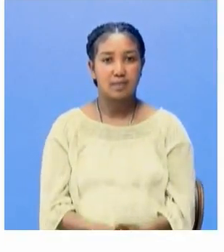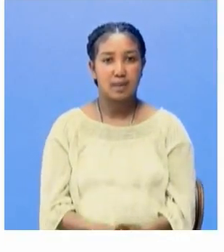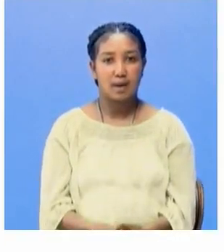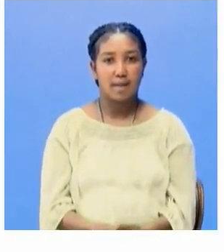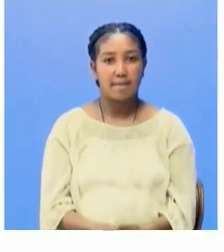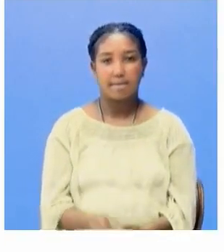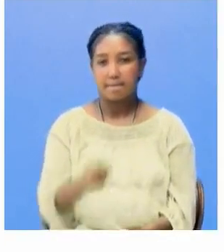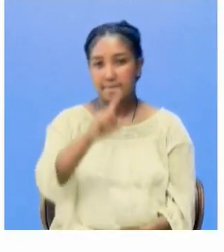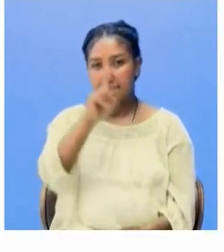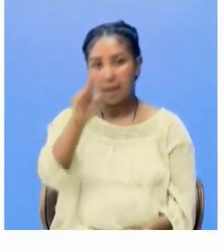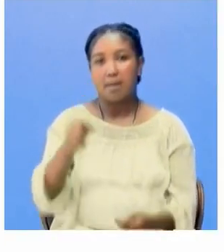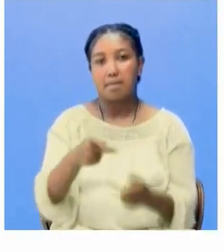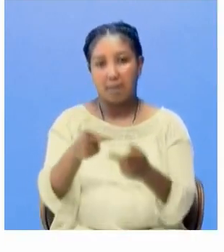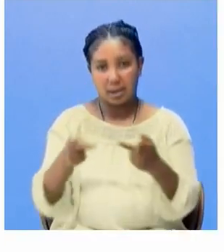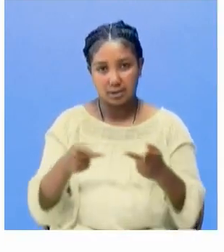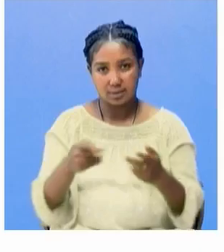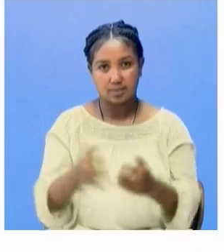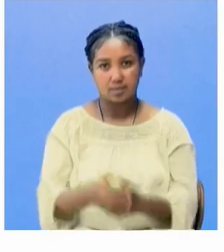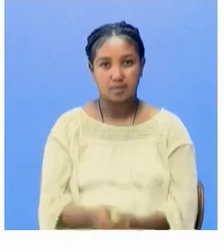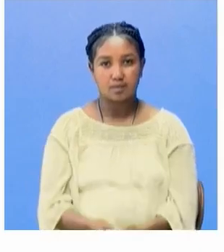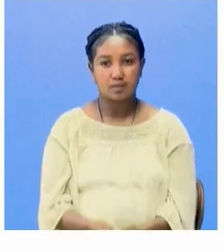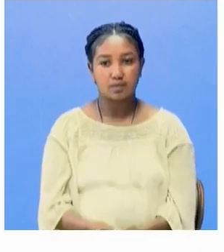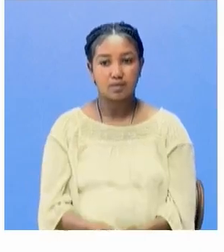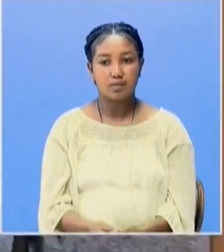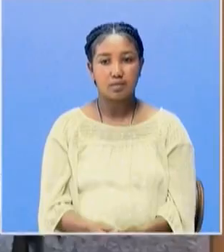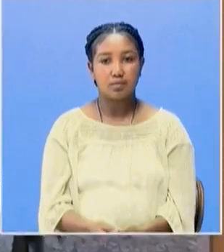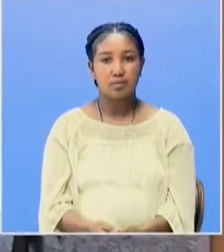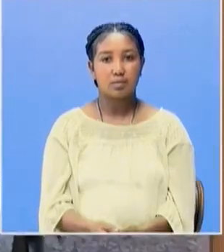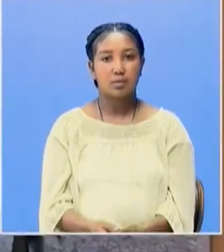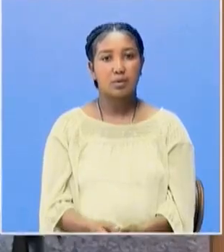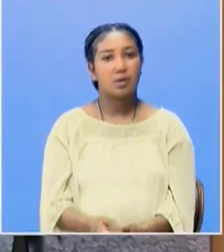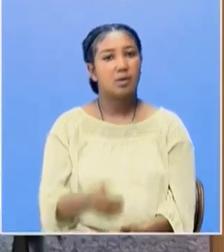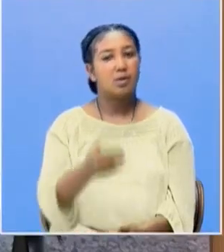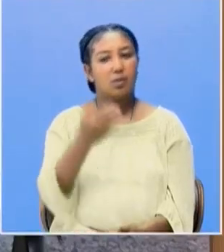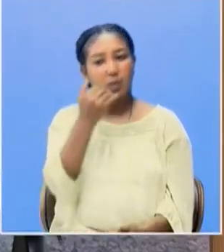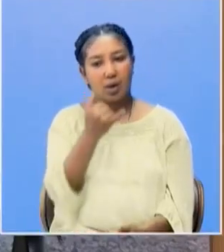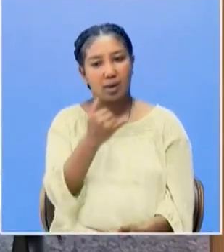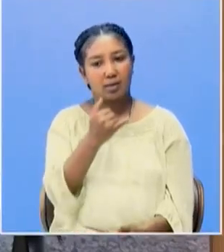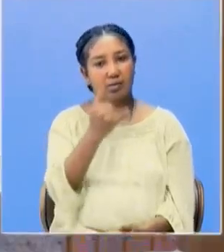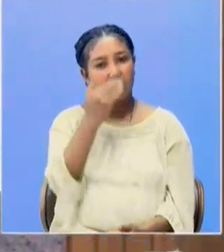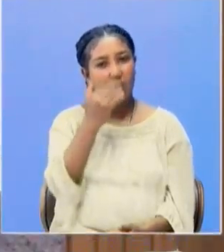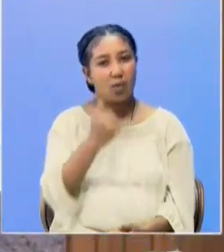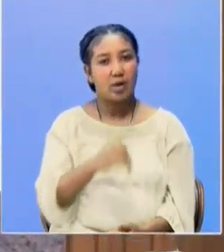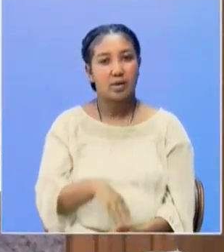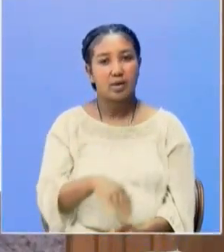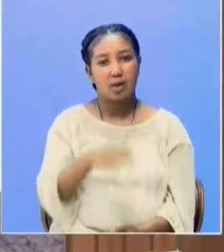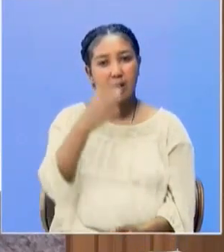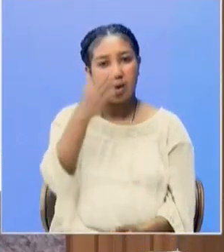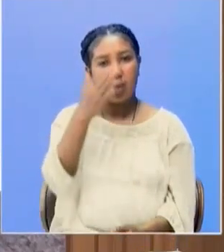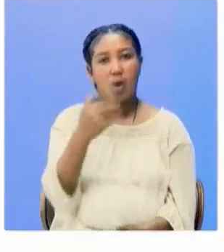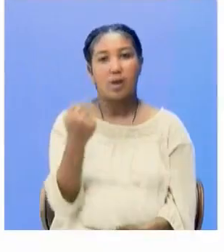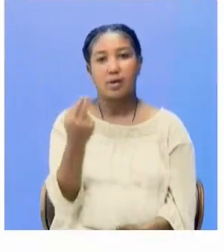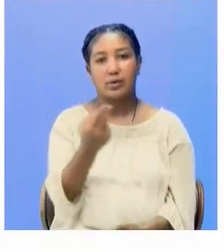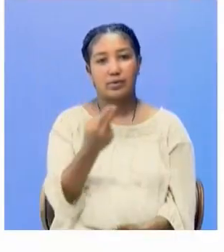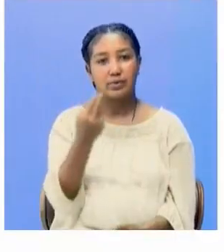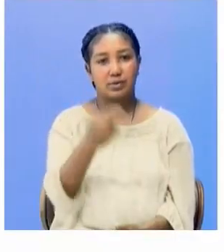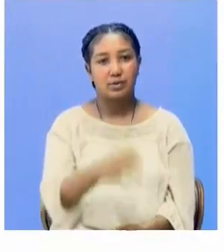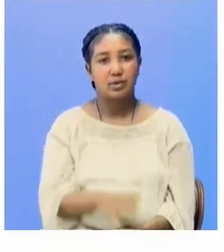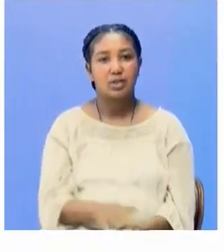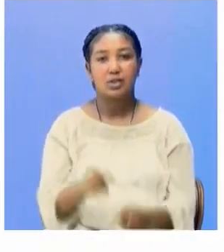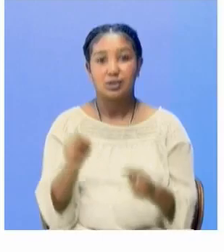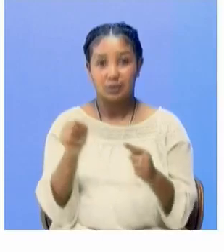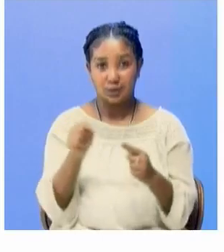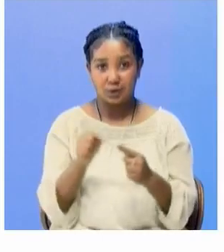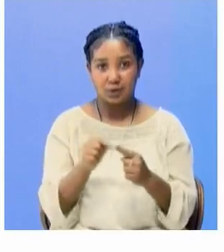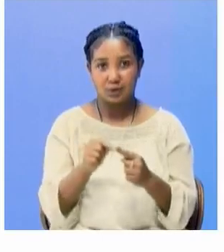To ask about places. What about why? Why? Why can be used